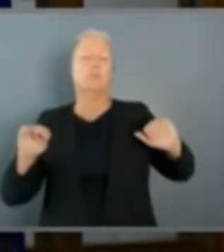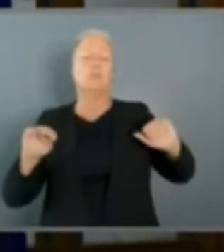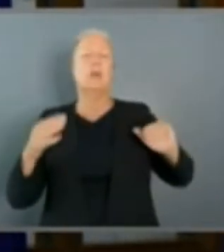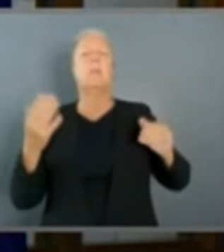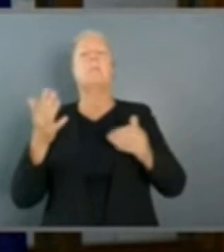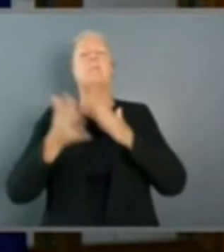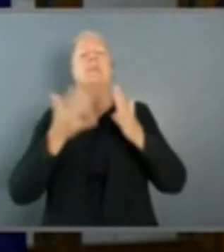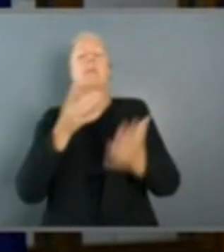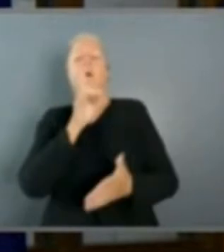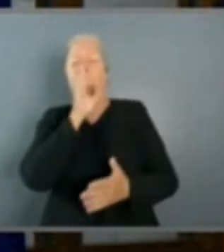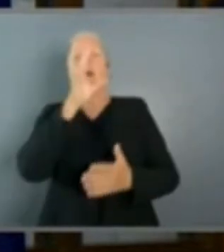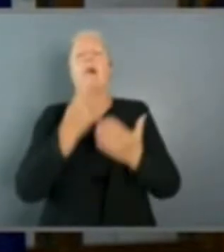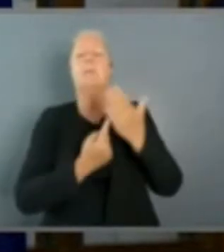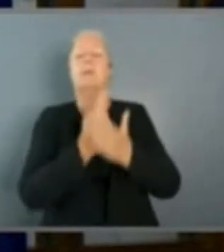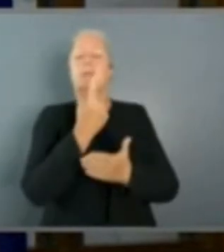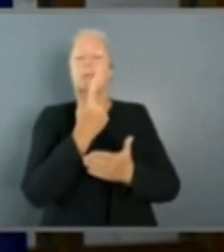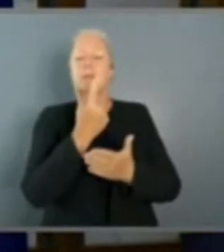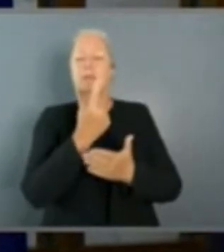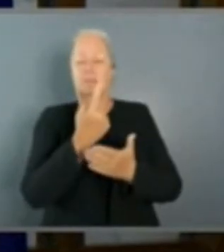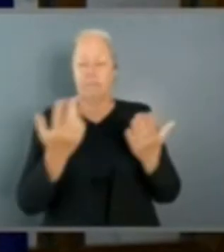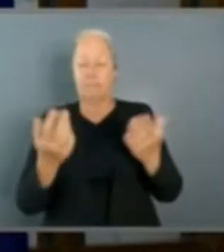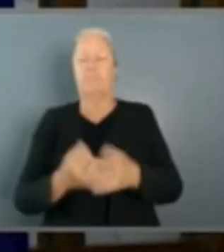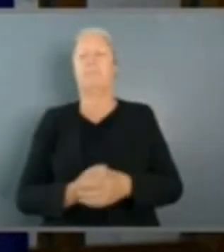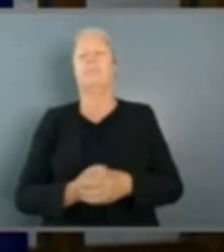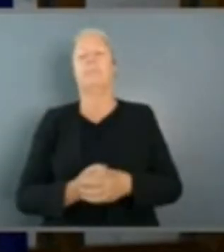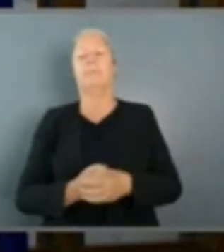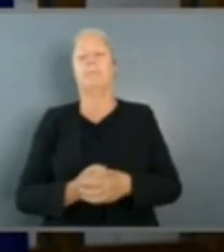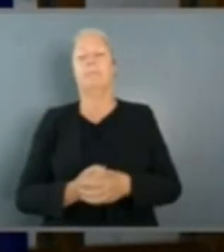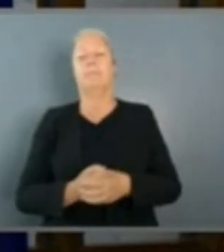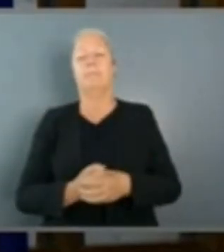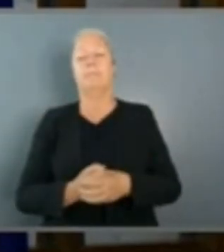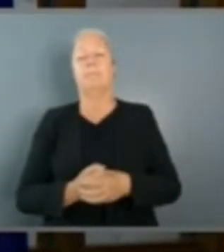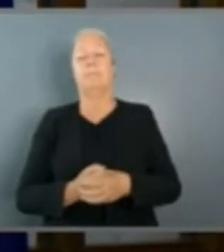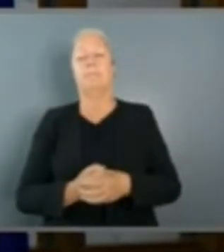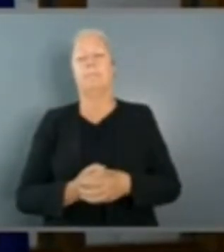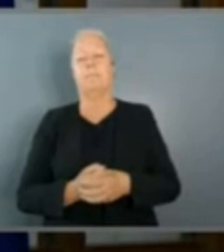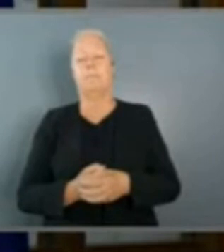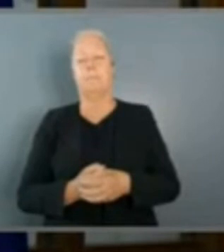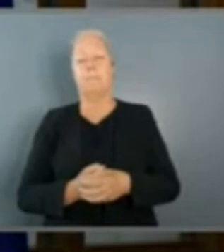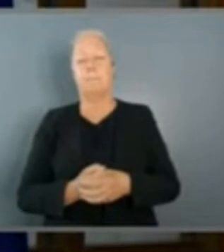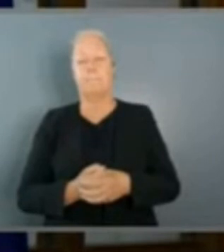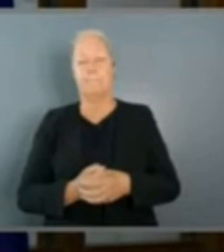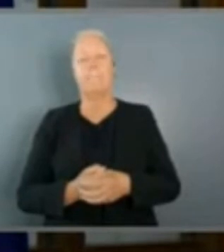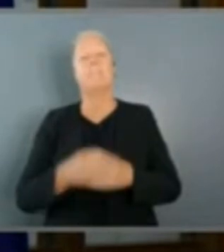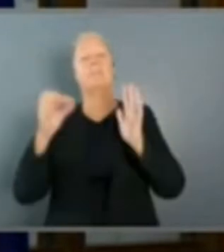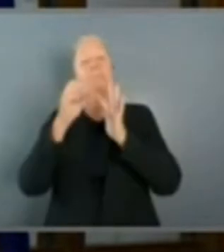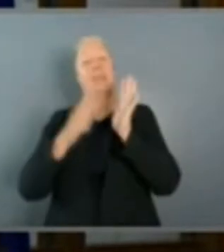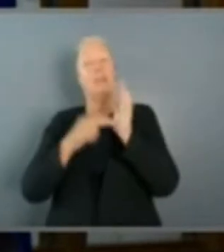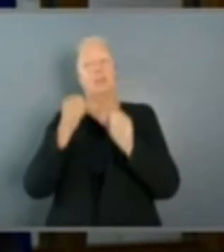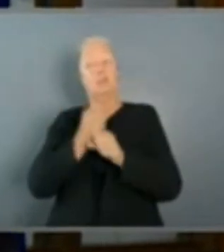the Torres Strait specifically, my understanding is that the uptake is very strong. They understand the threat, so that they are getting